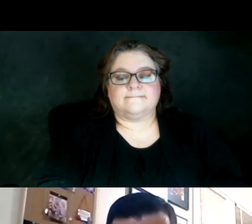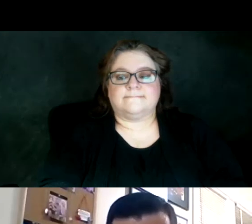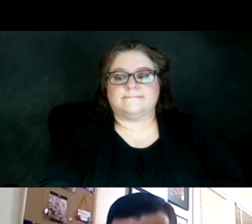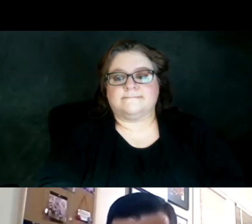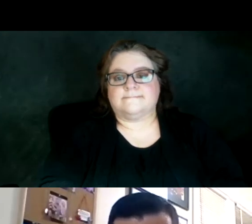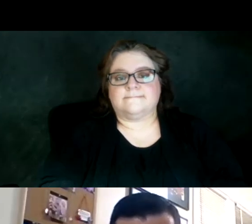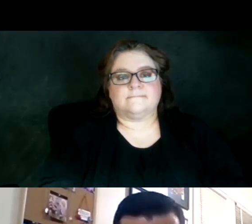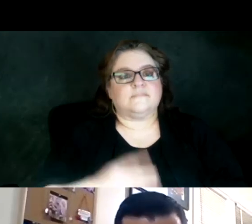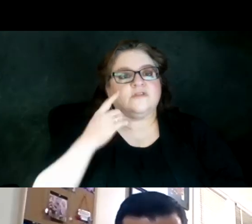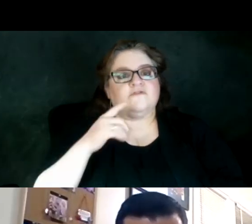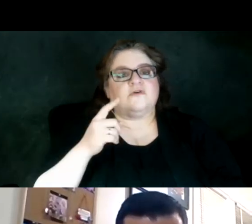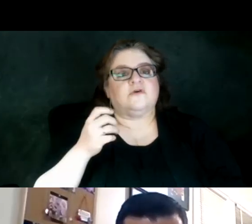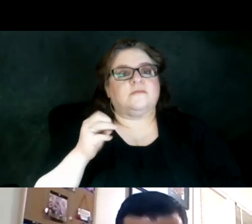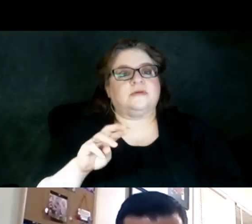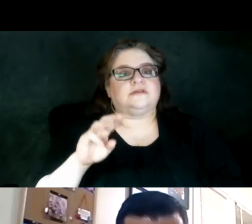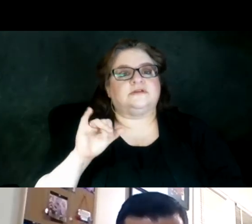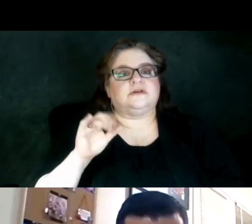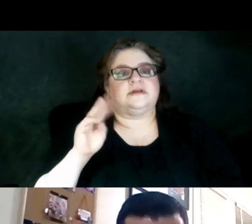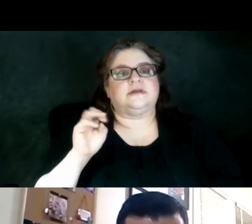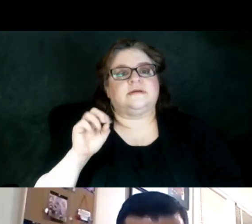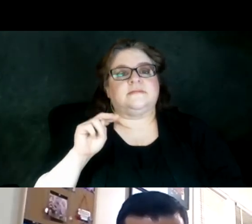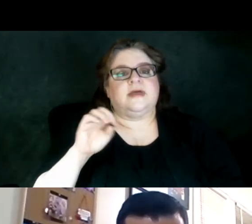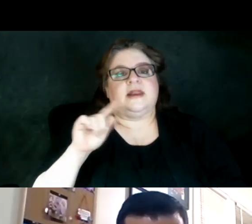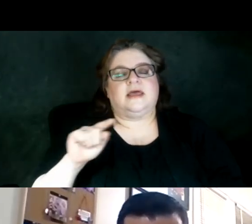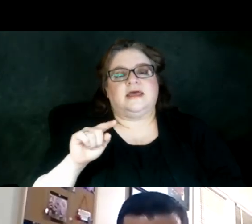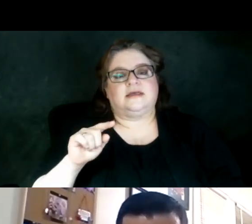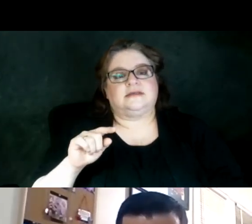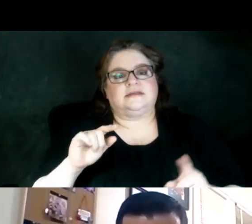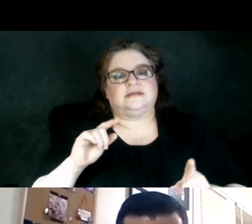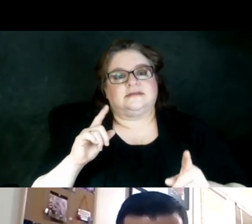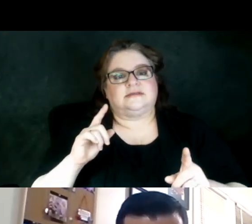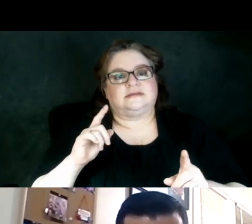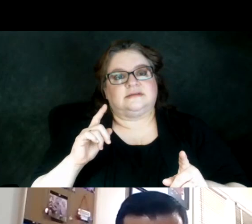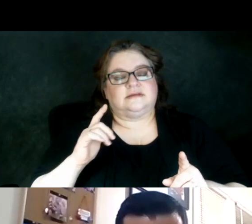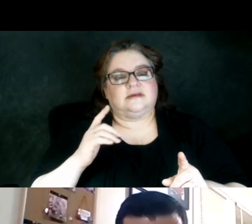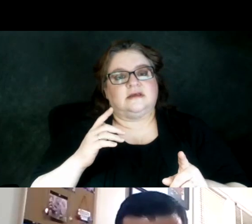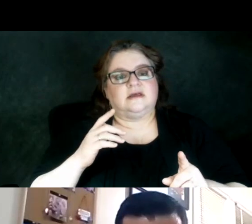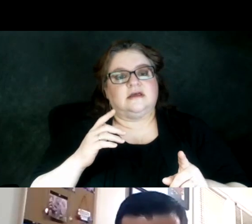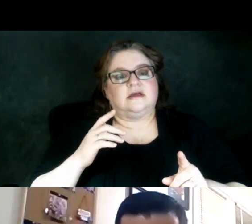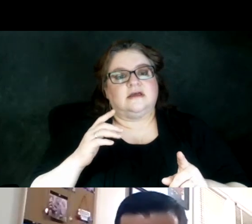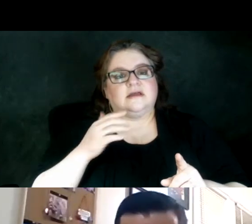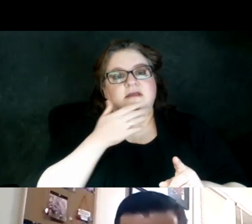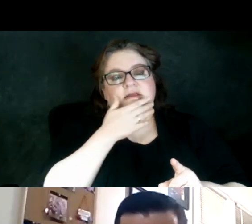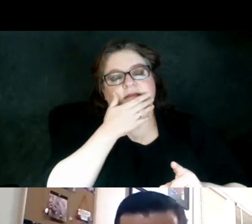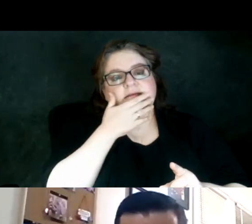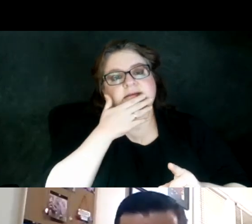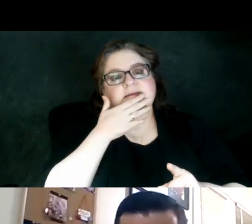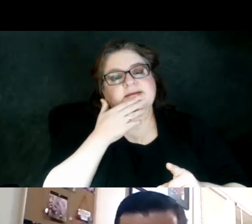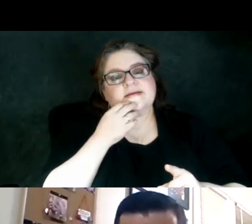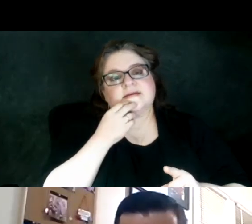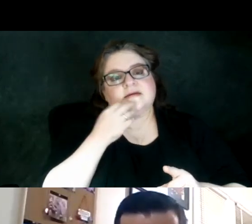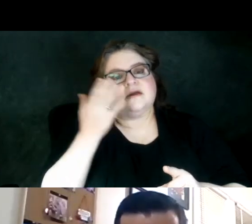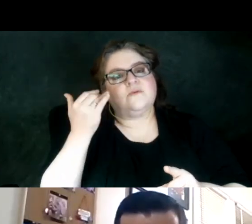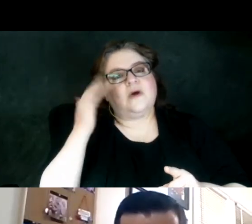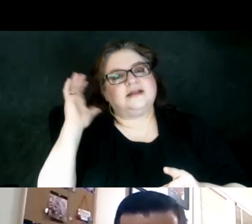For Mr. Jimenez, being our lone teacher up here this evening, why does it